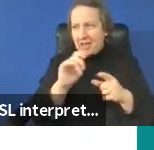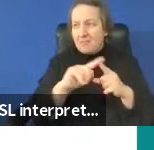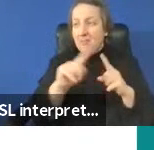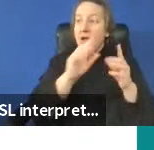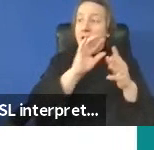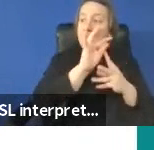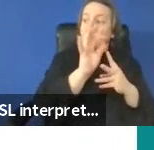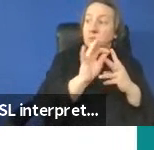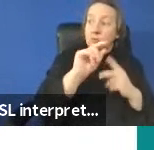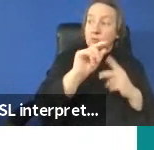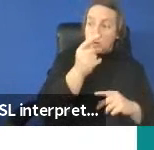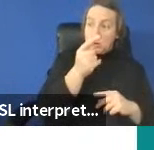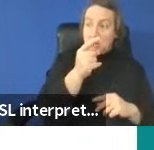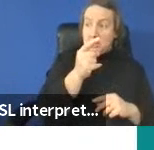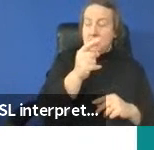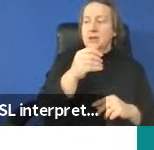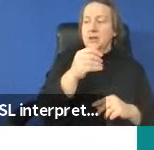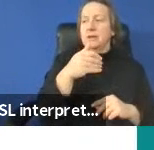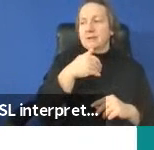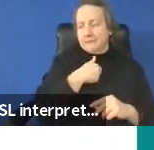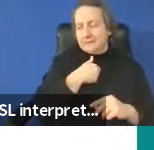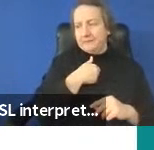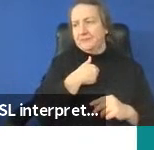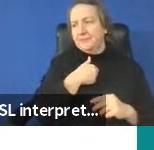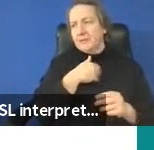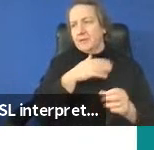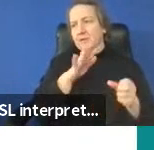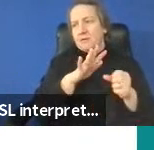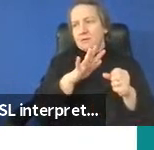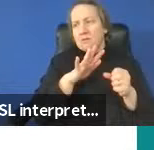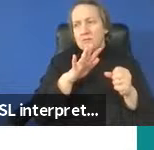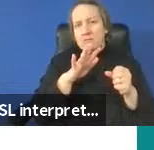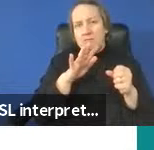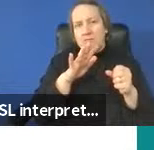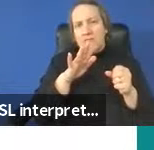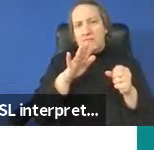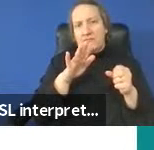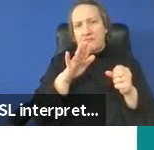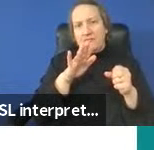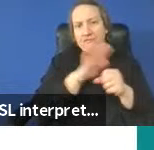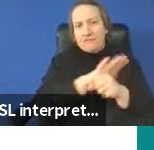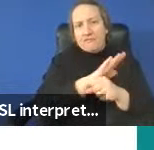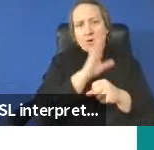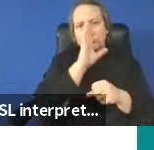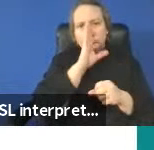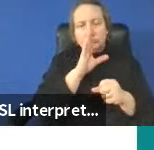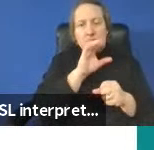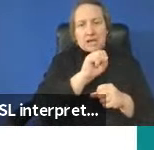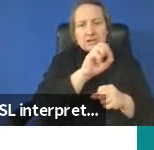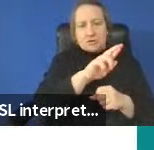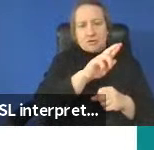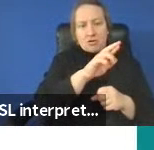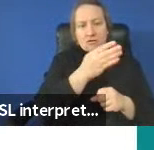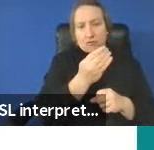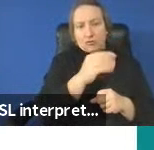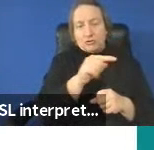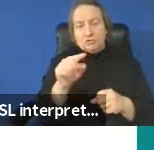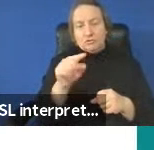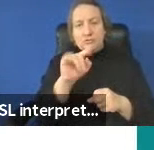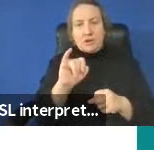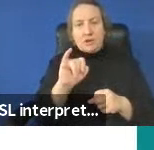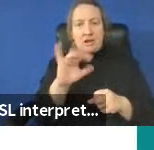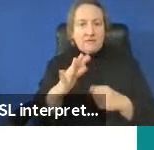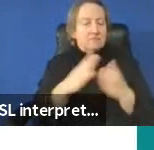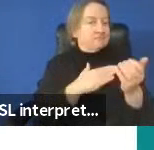1, there is a fully directional ramps between SR 14 and I-5. So no matter